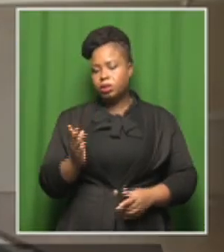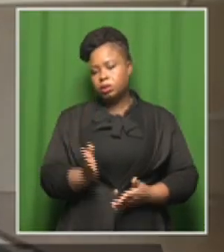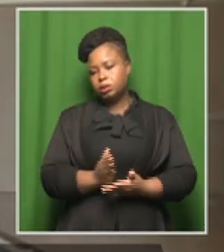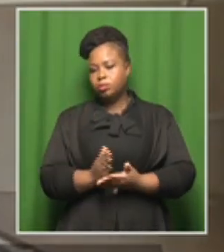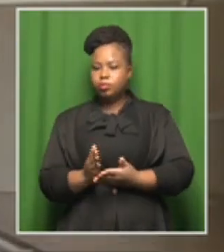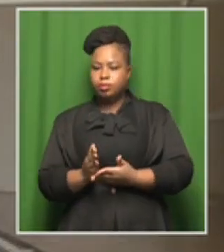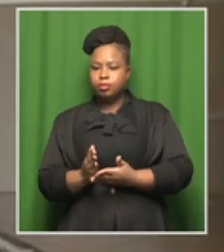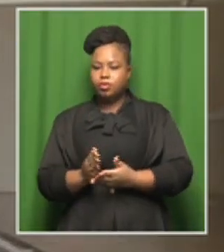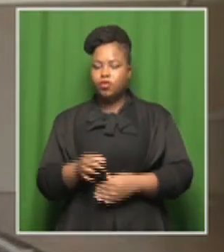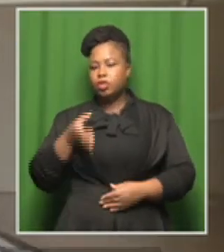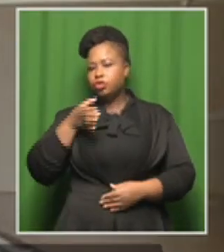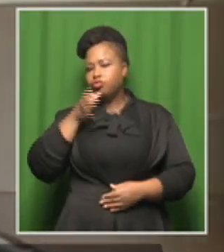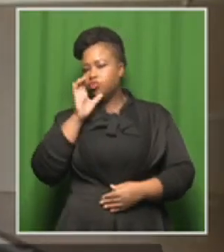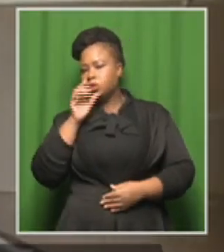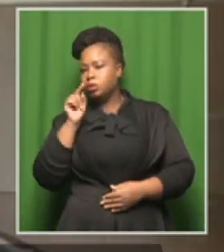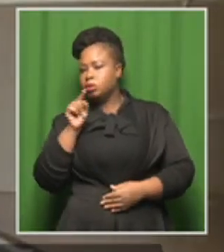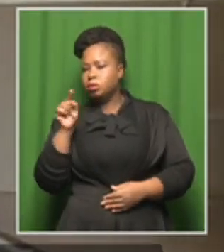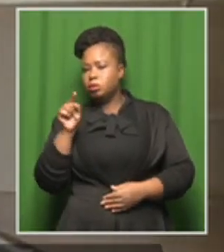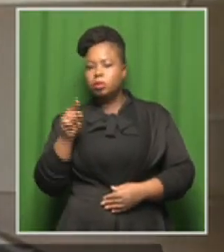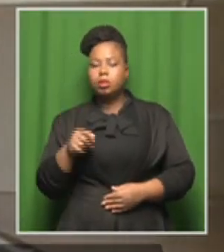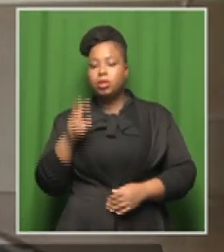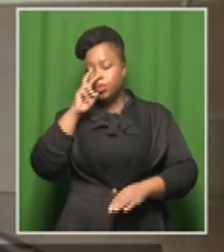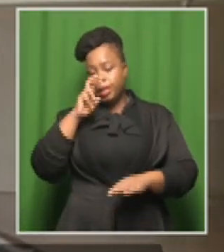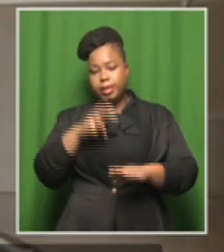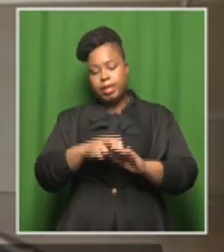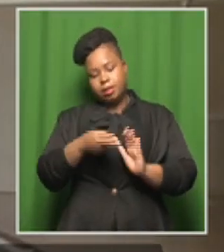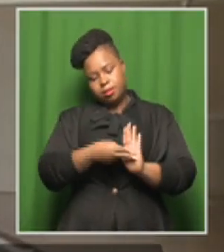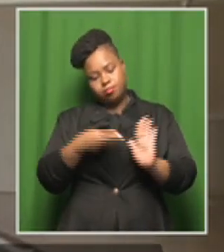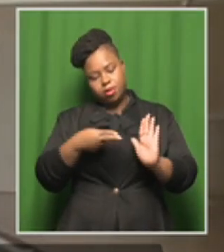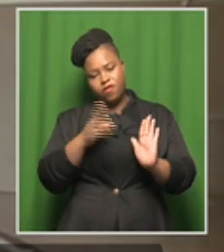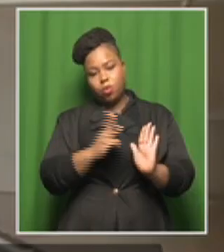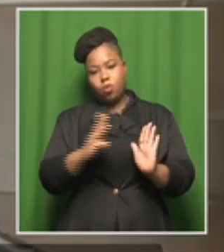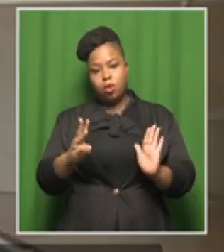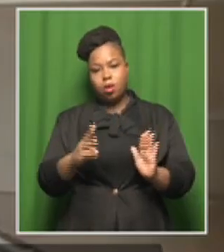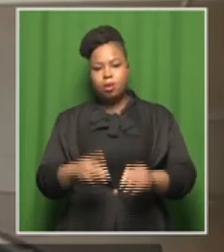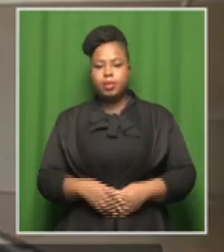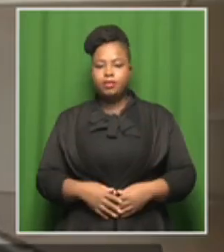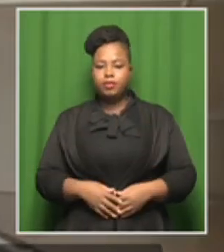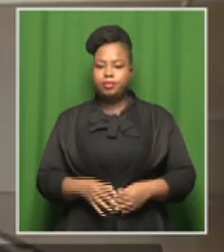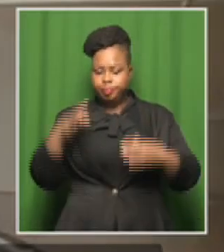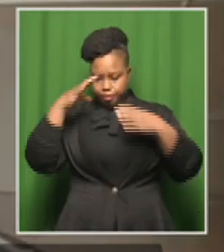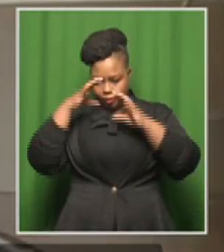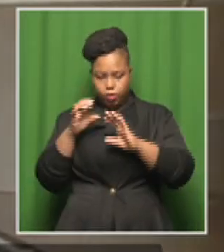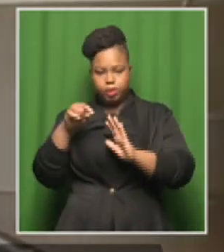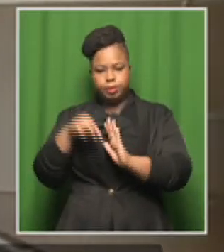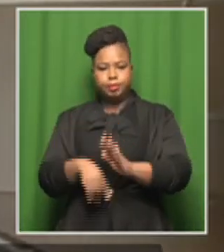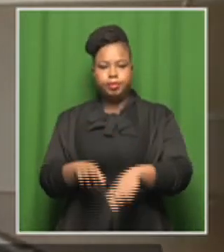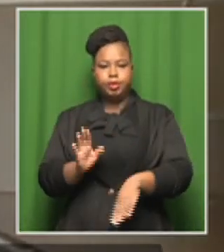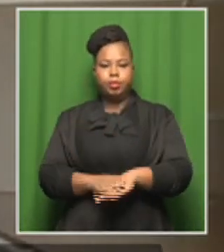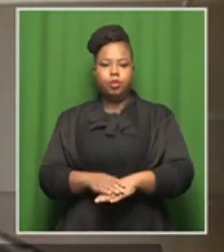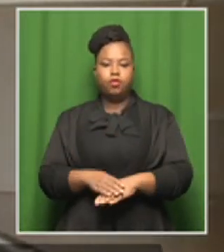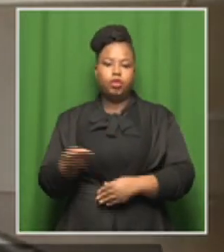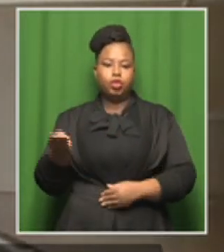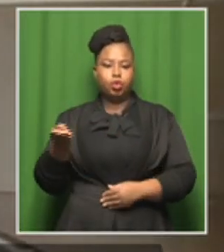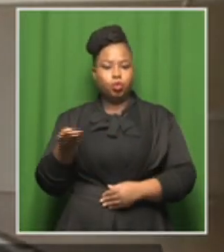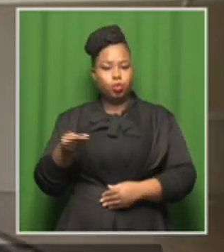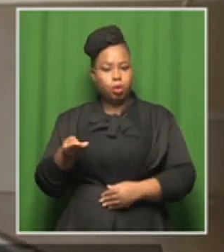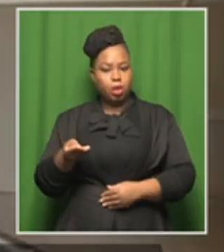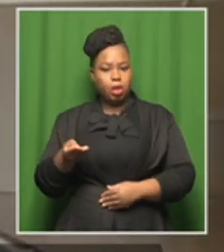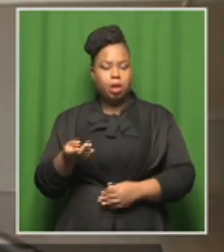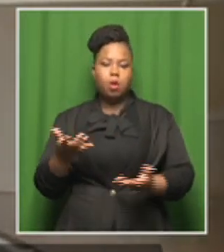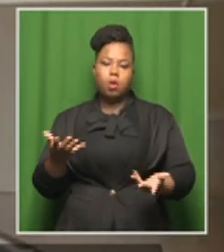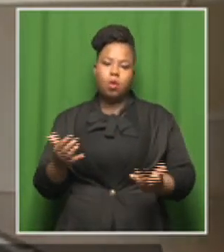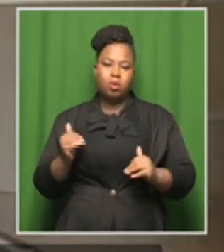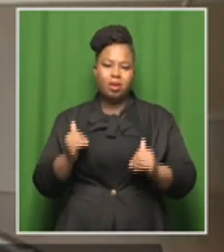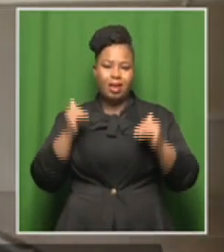of these beverages that will require these warning labels, specifically focusing on sugar, on high